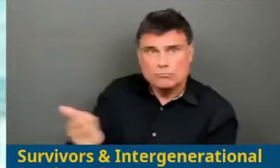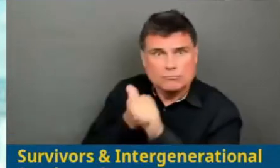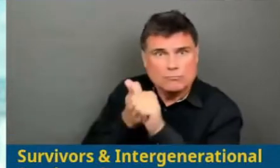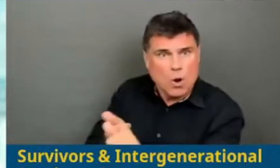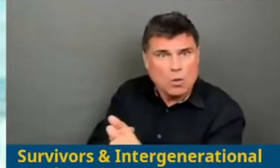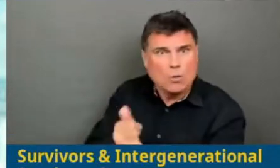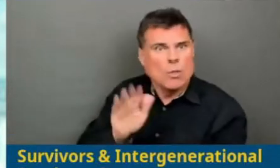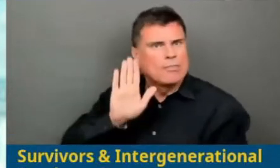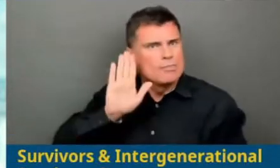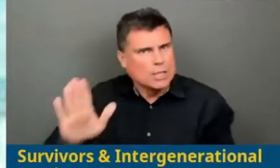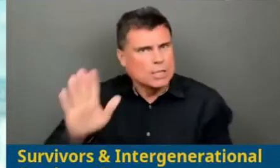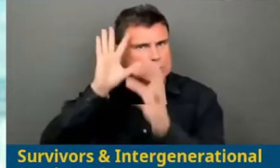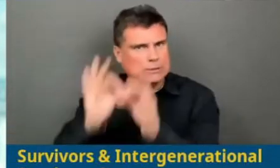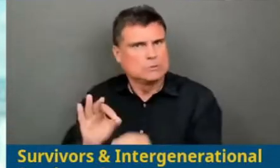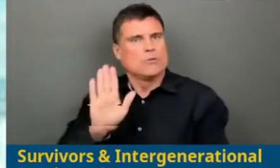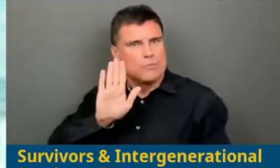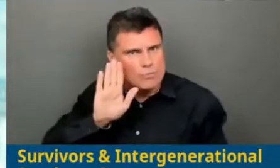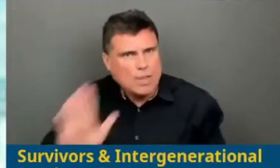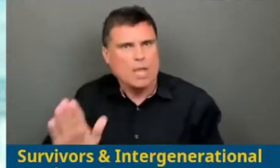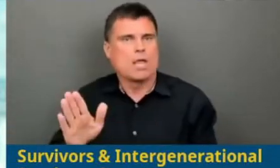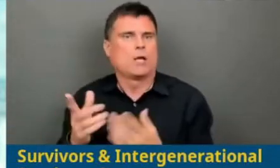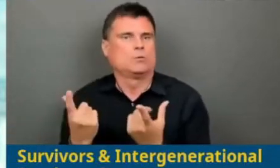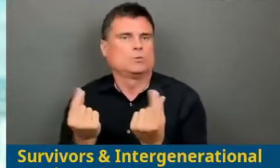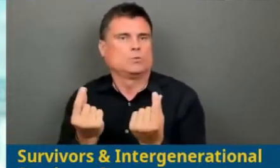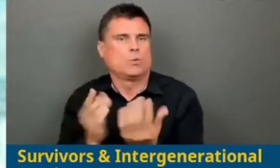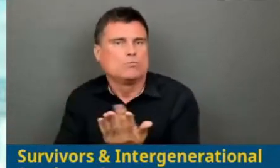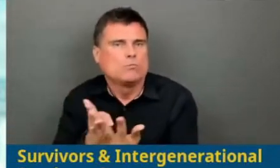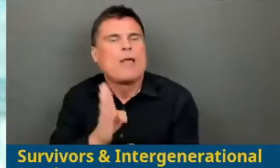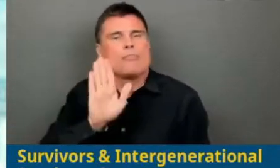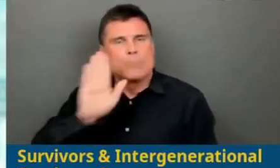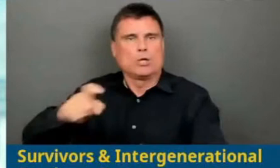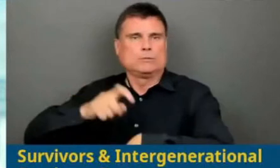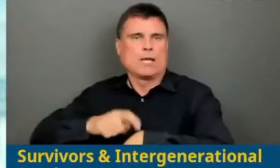own pace. We're also working with Indigenous partners in